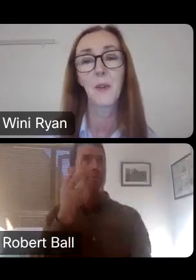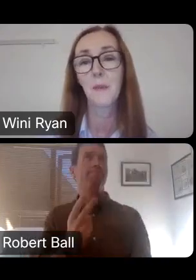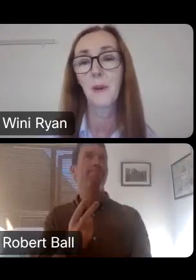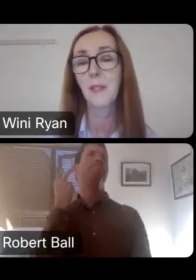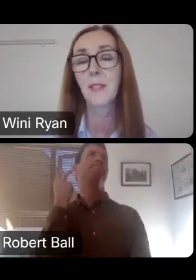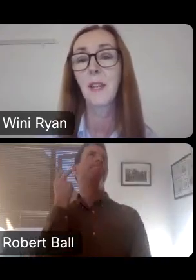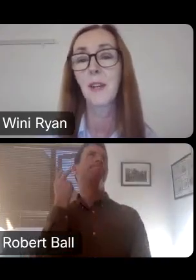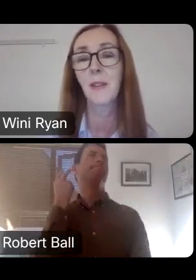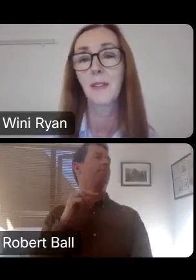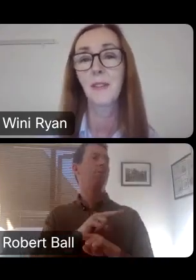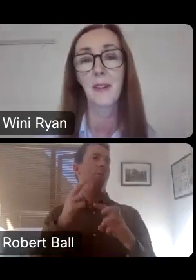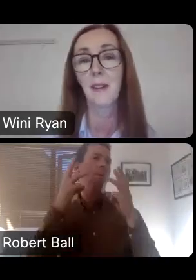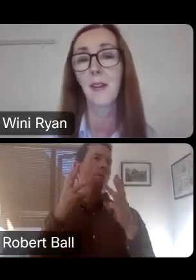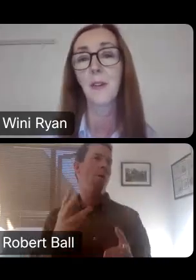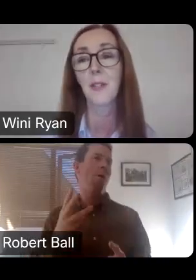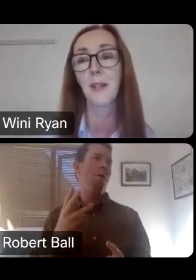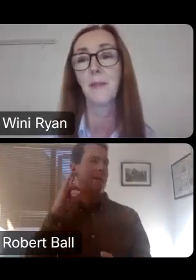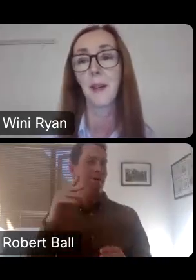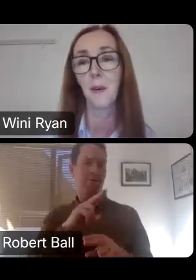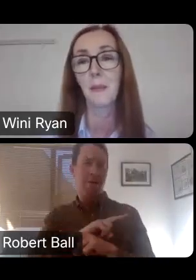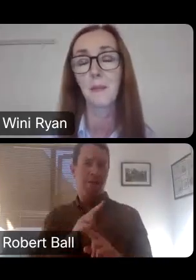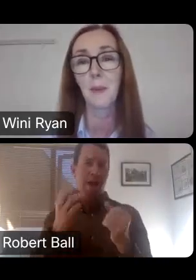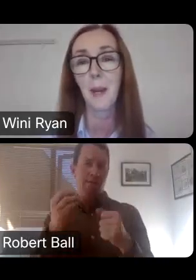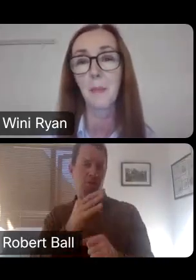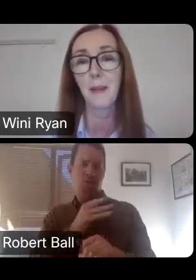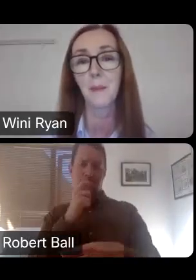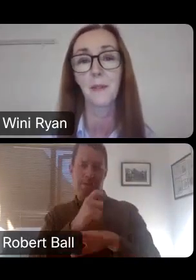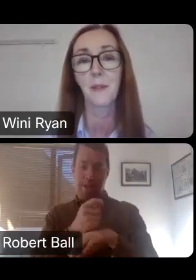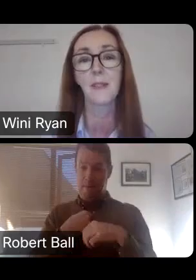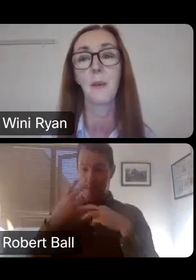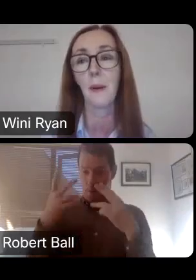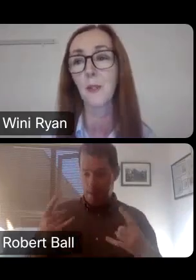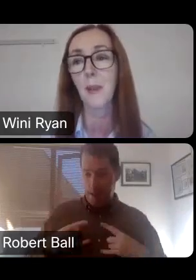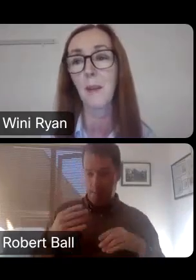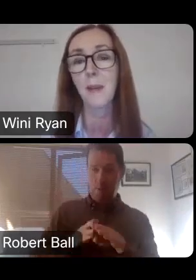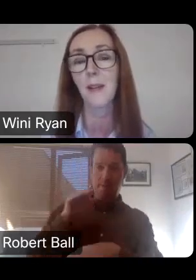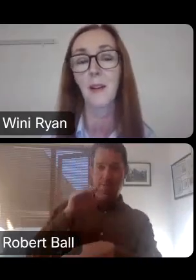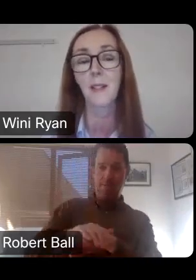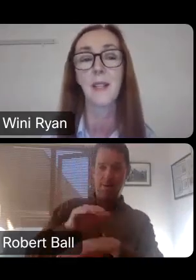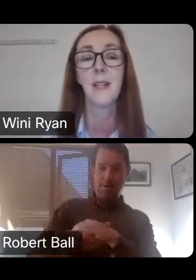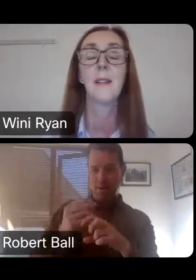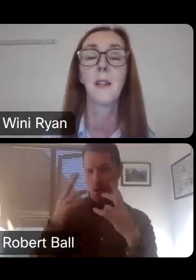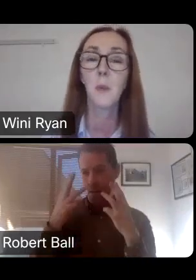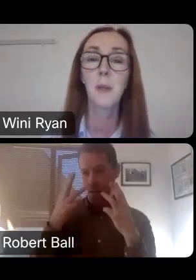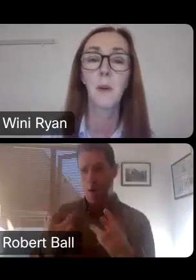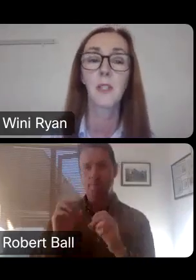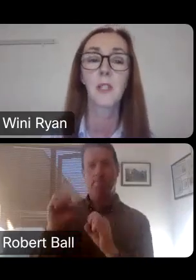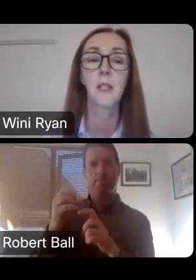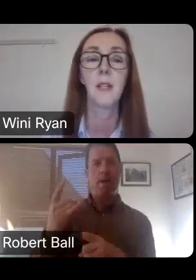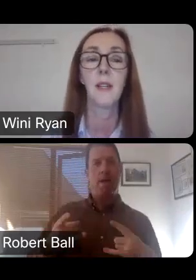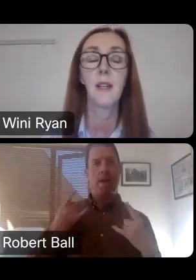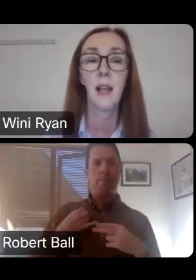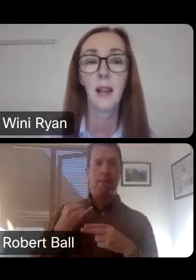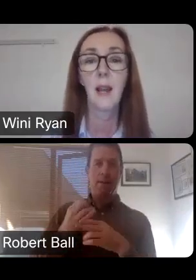I don't want to hear that they're not having a good time. I want them to be happy with their friends. I want them to be happy in college. The open